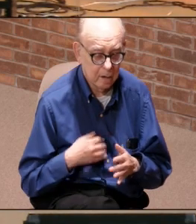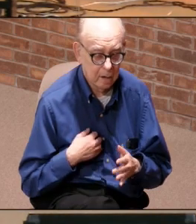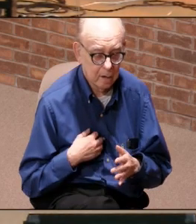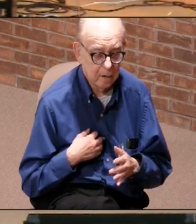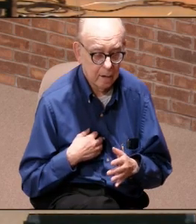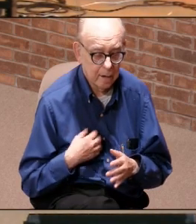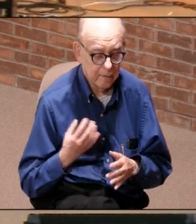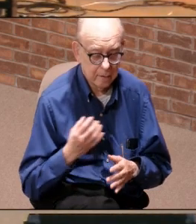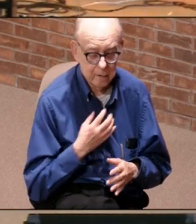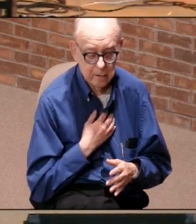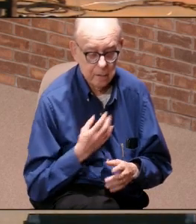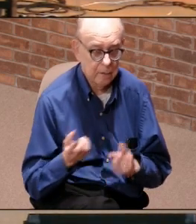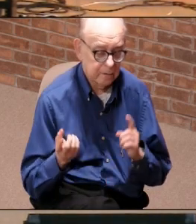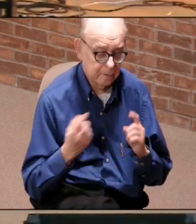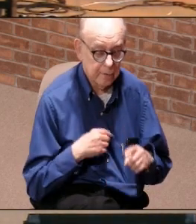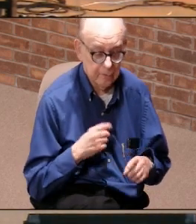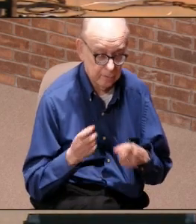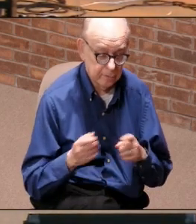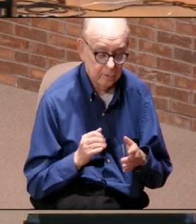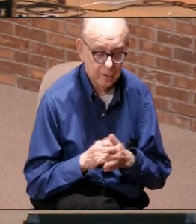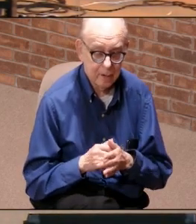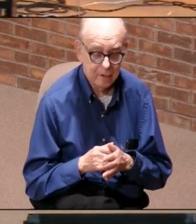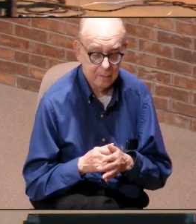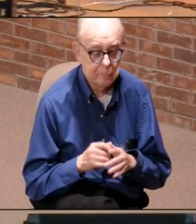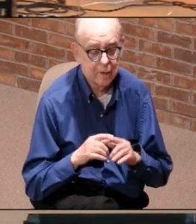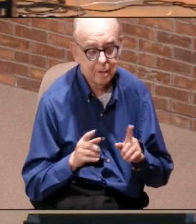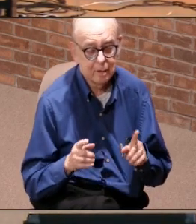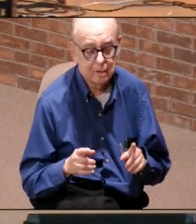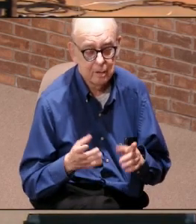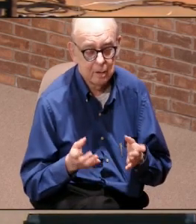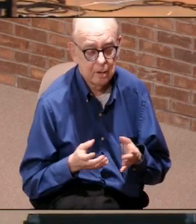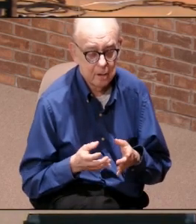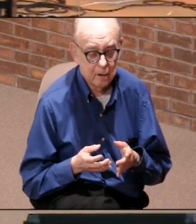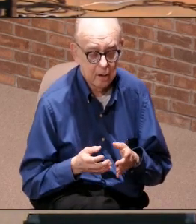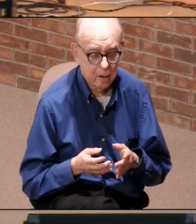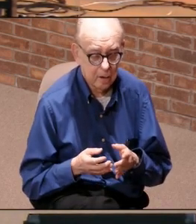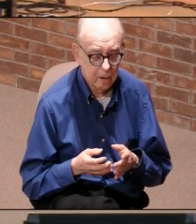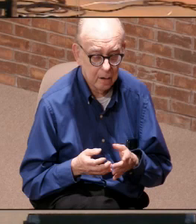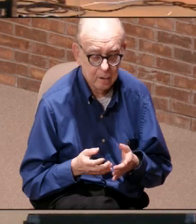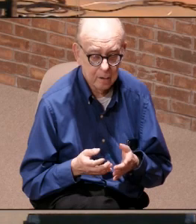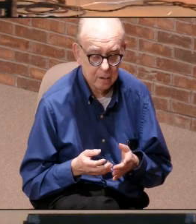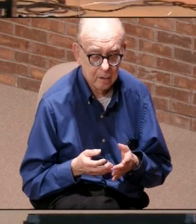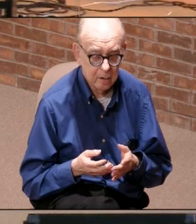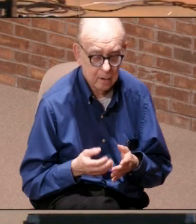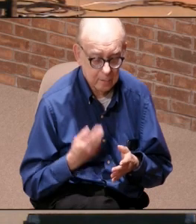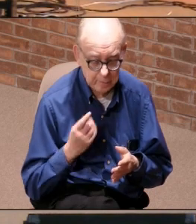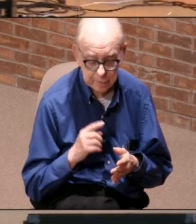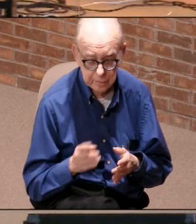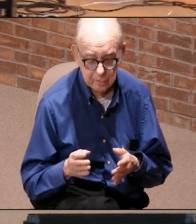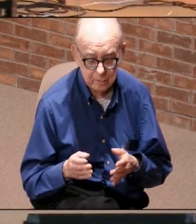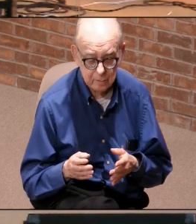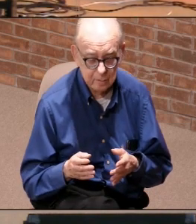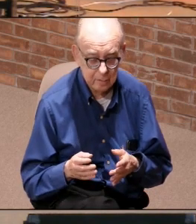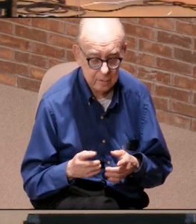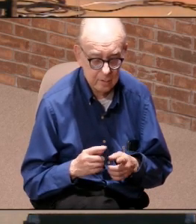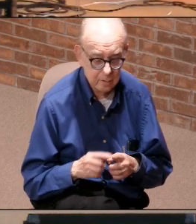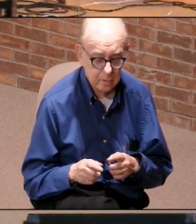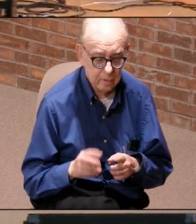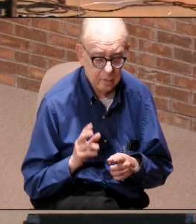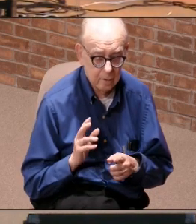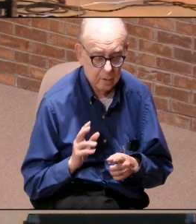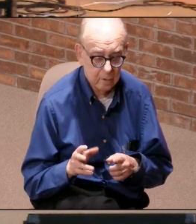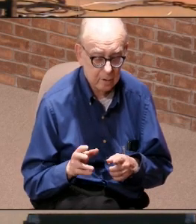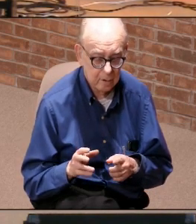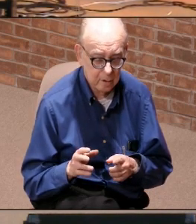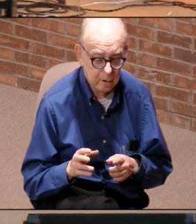police coming. I don't control it. But I want to, I don't know about you all, but 3